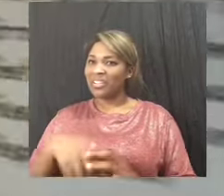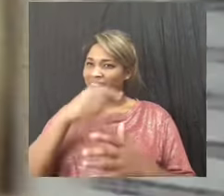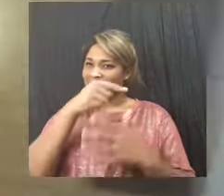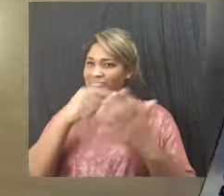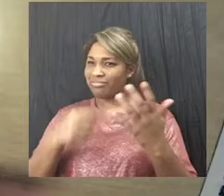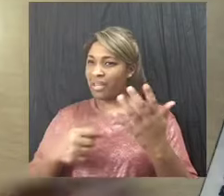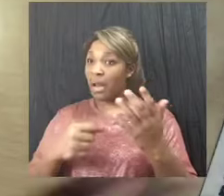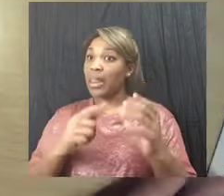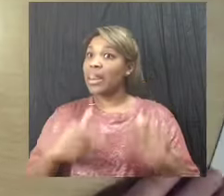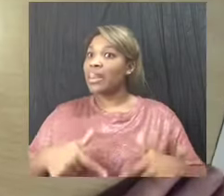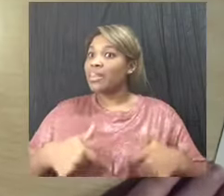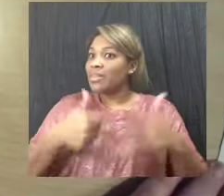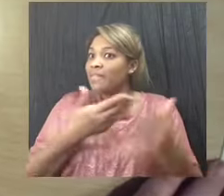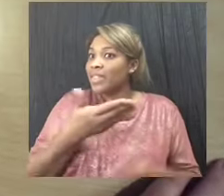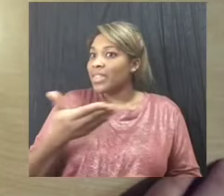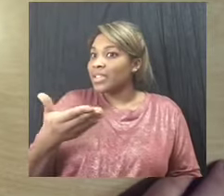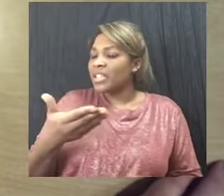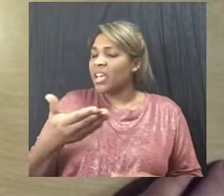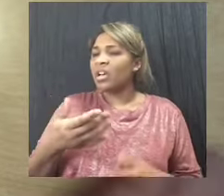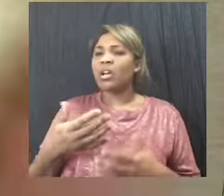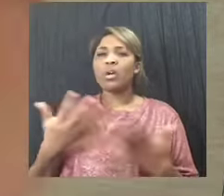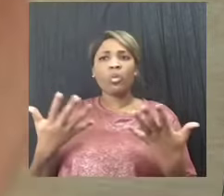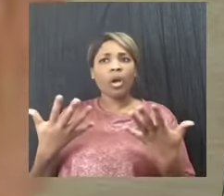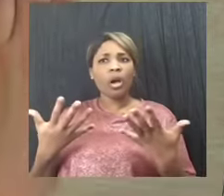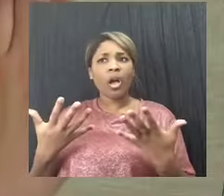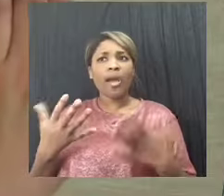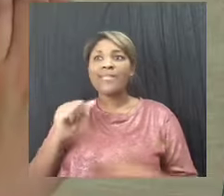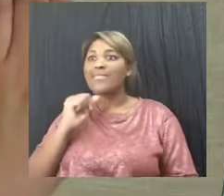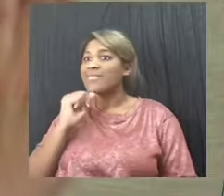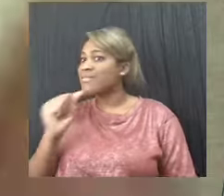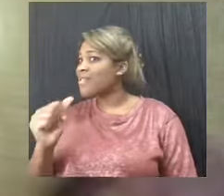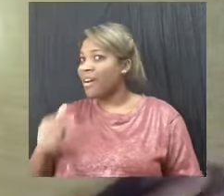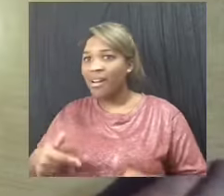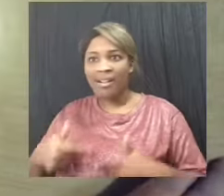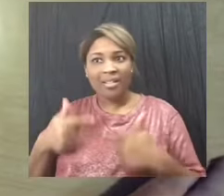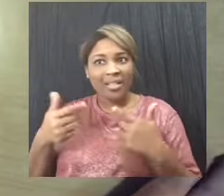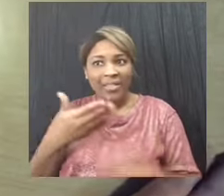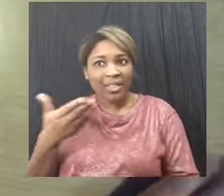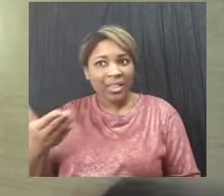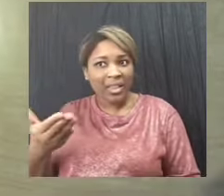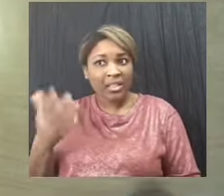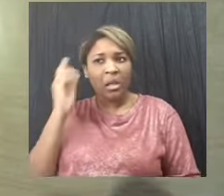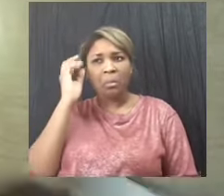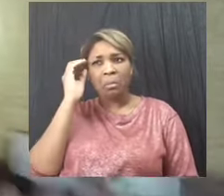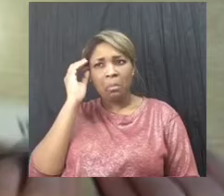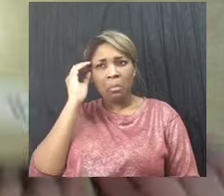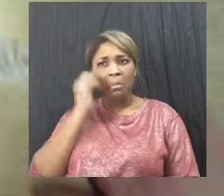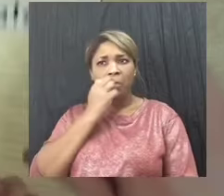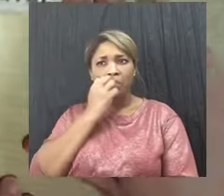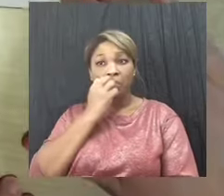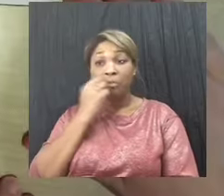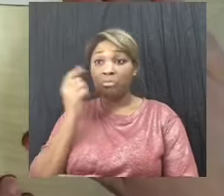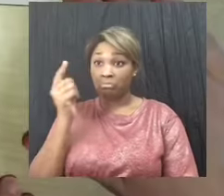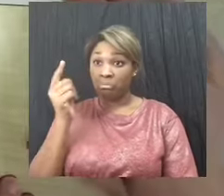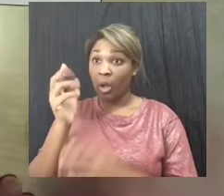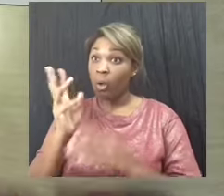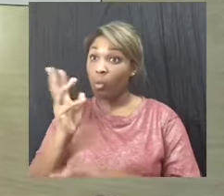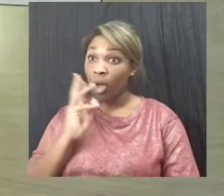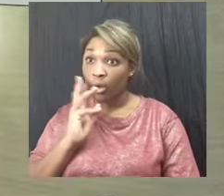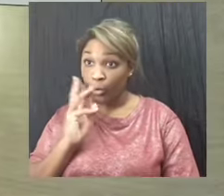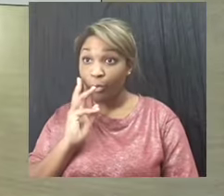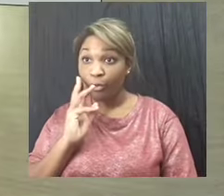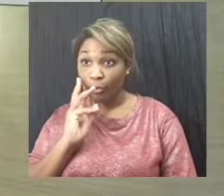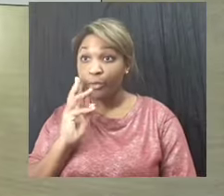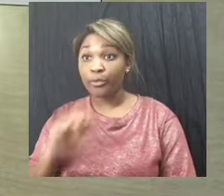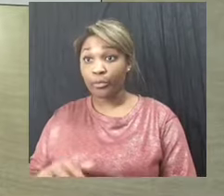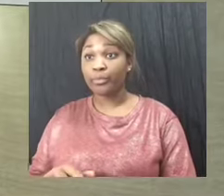living things. What are some non-living things? That would be something like water.